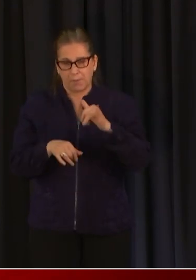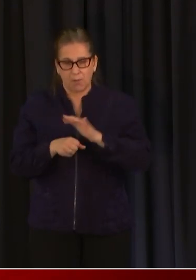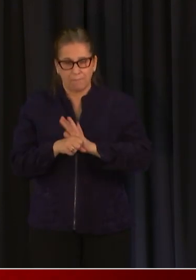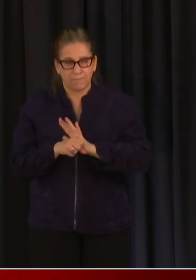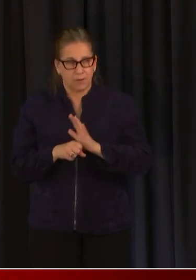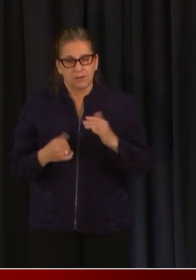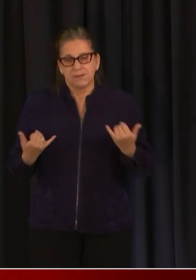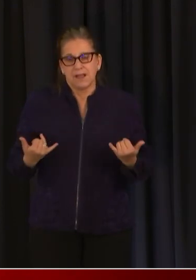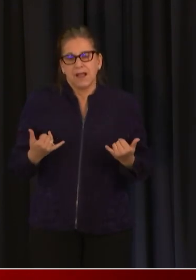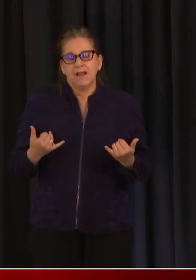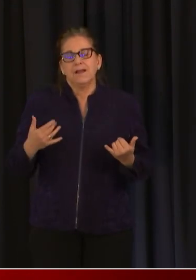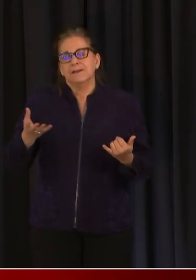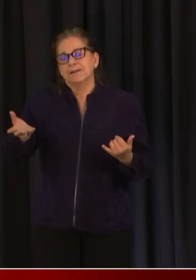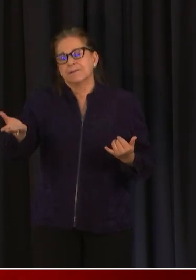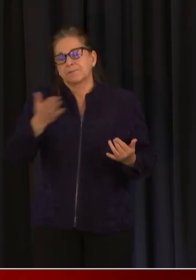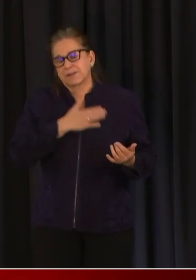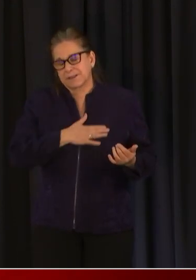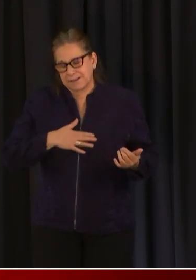If you can give us some time